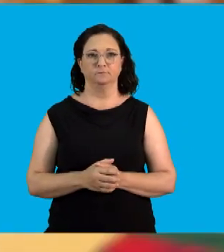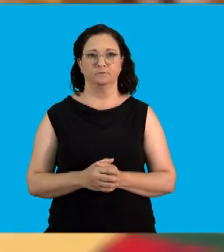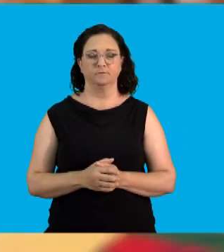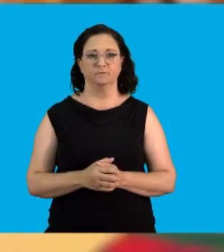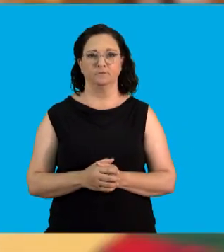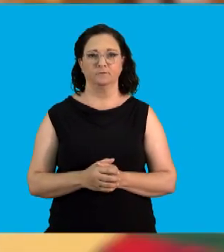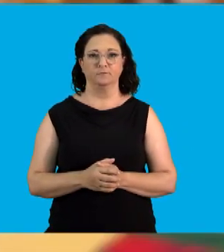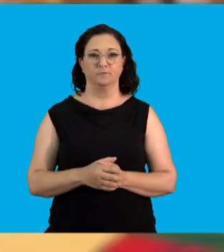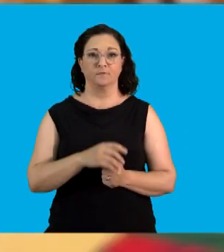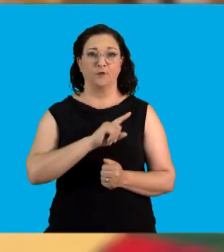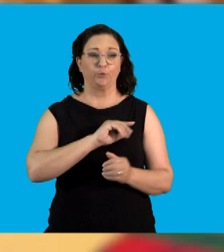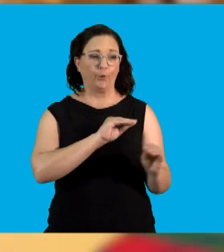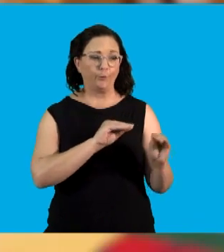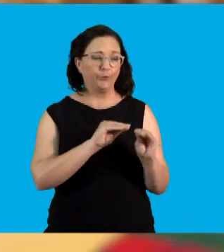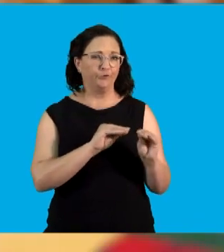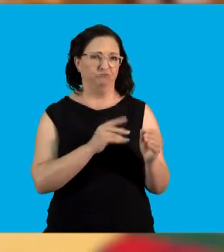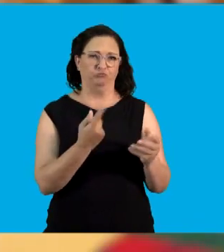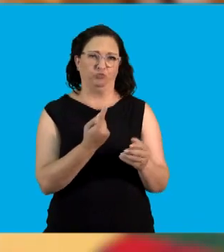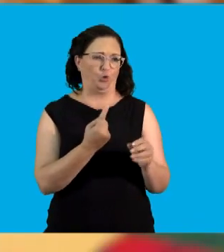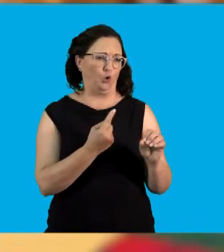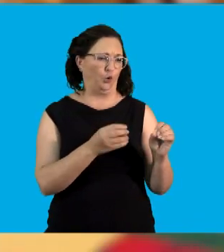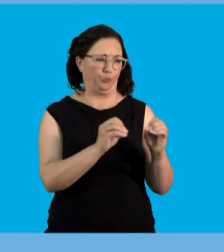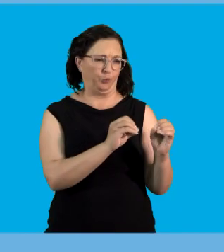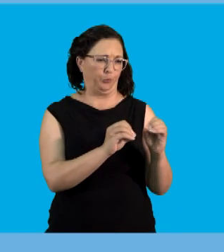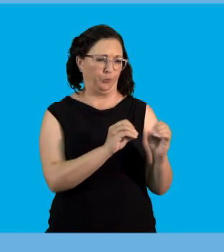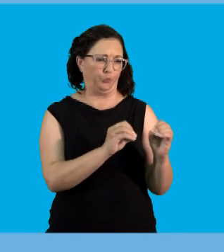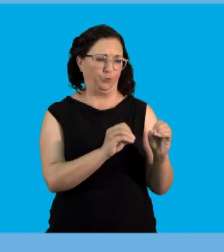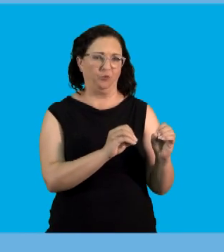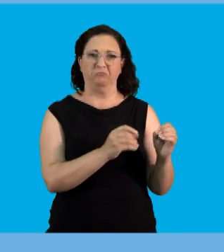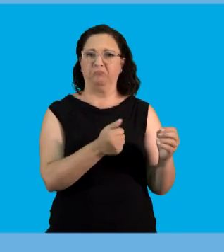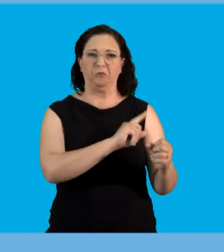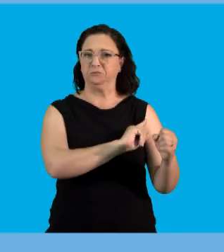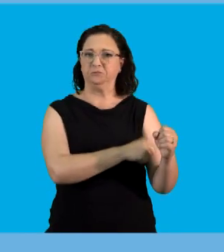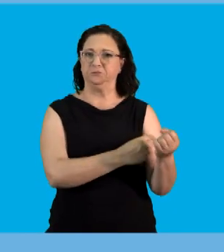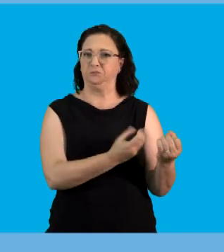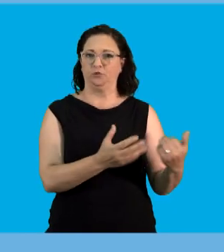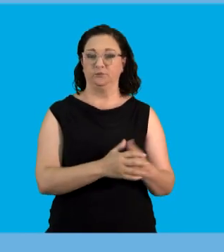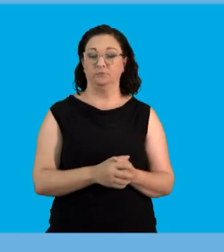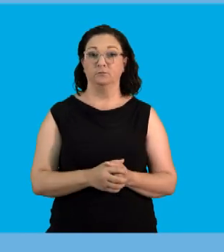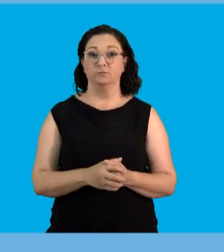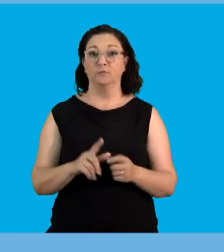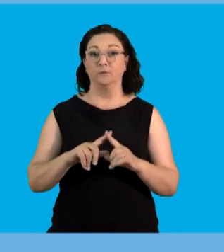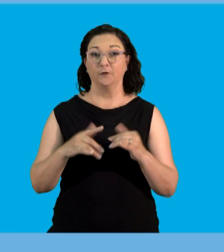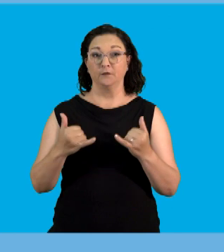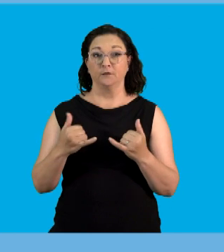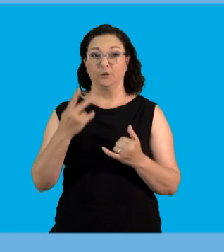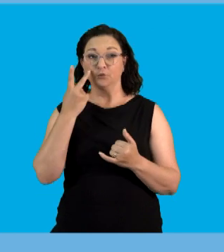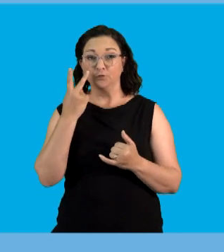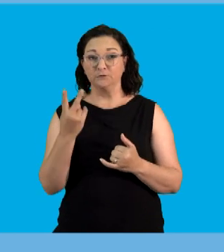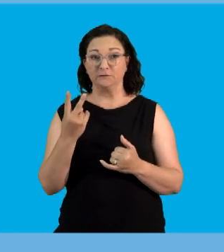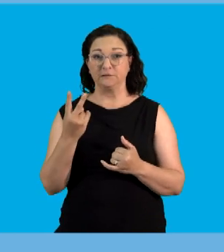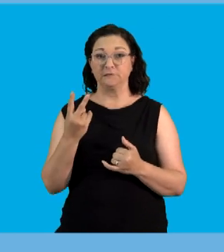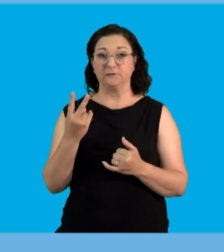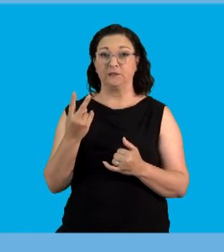just vibration. And so because of that, they have the least amount of energy. Whereas when looking at the gas particles and the solid